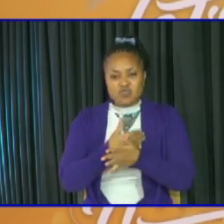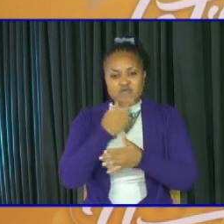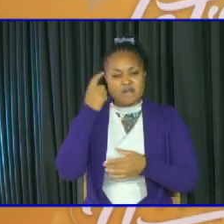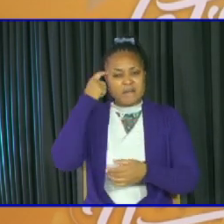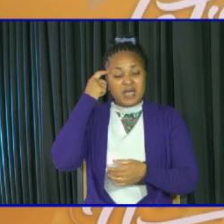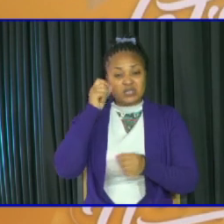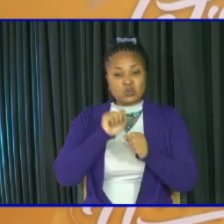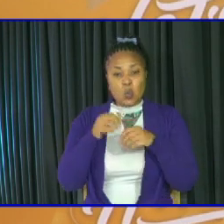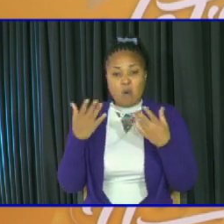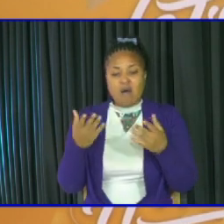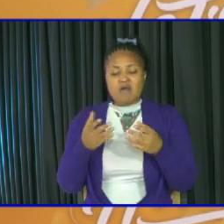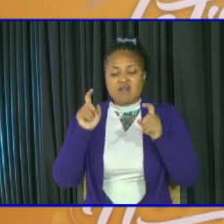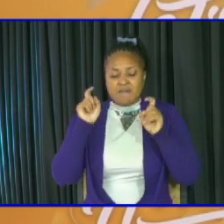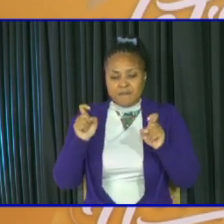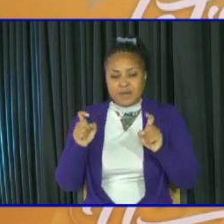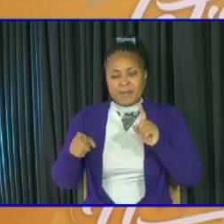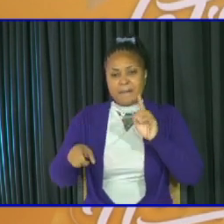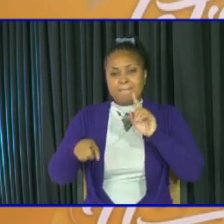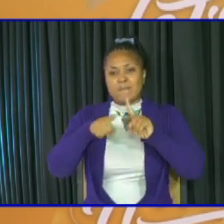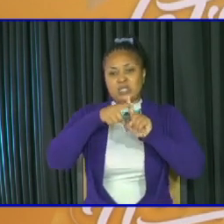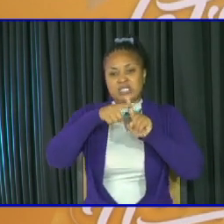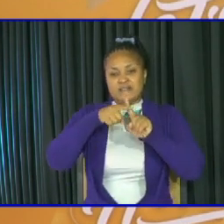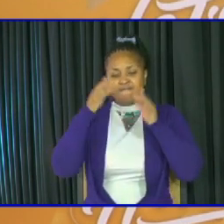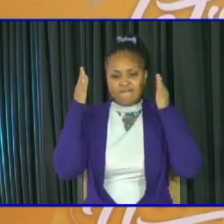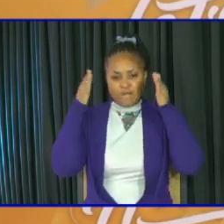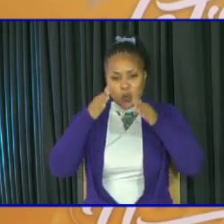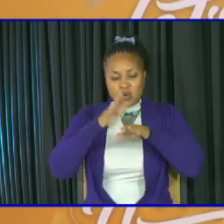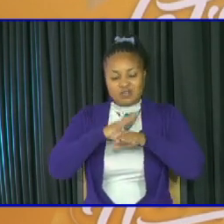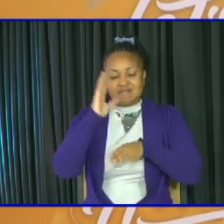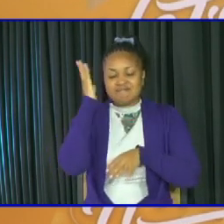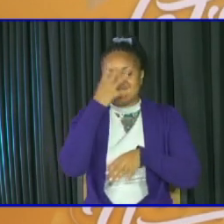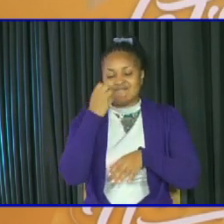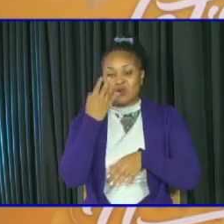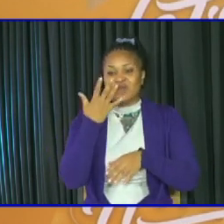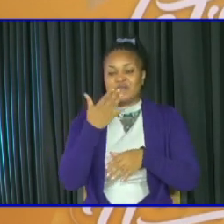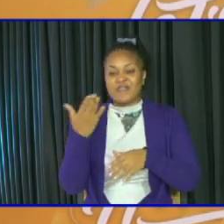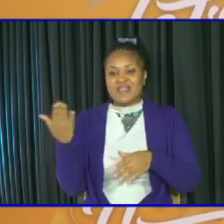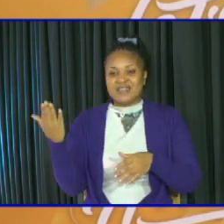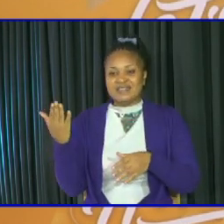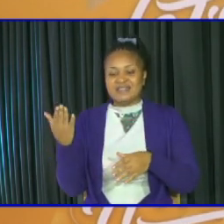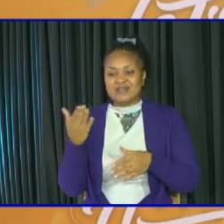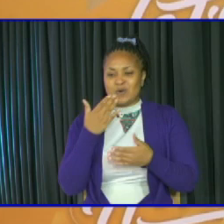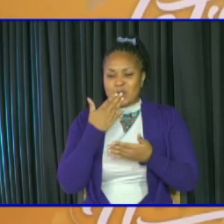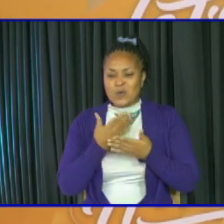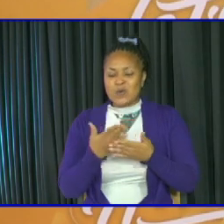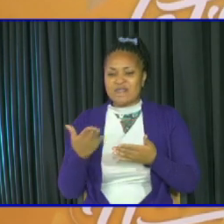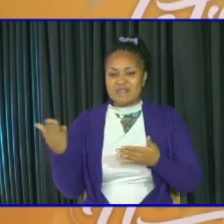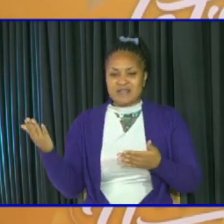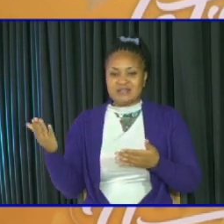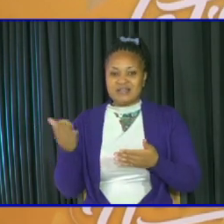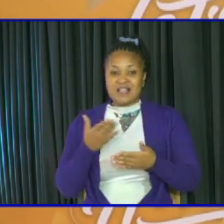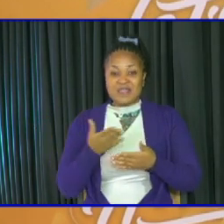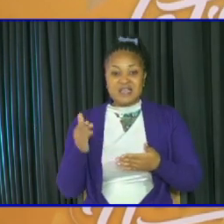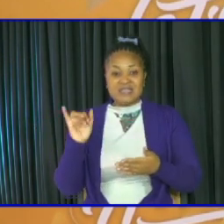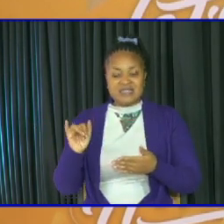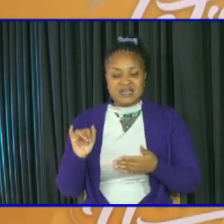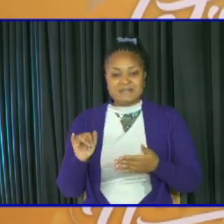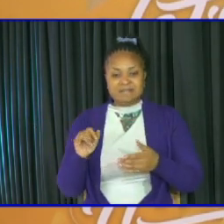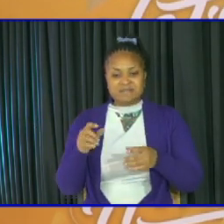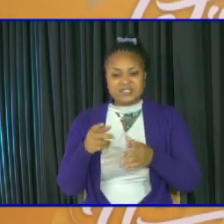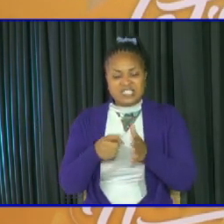positive. Focus on beautiful things, noble things, things that are